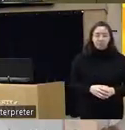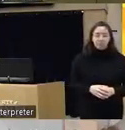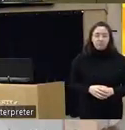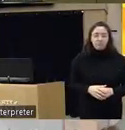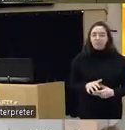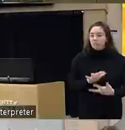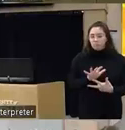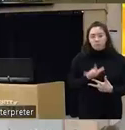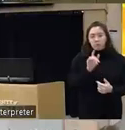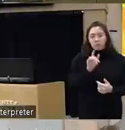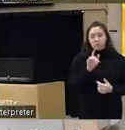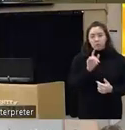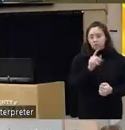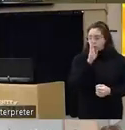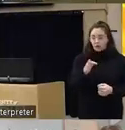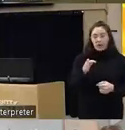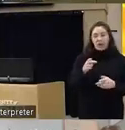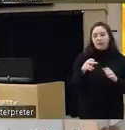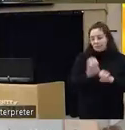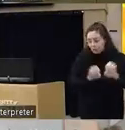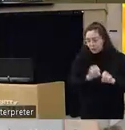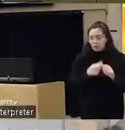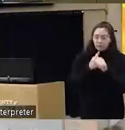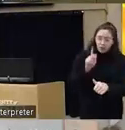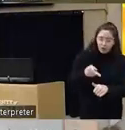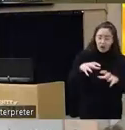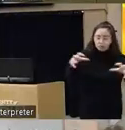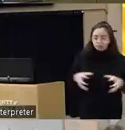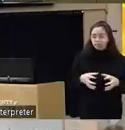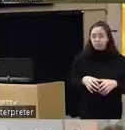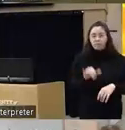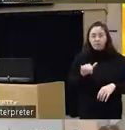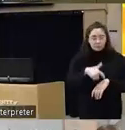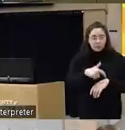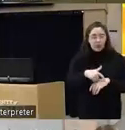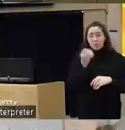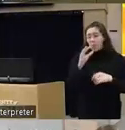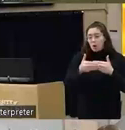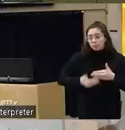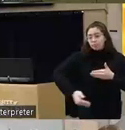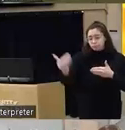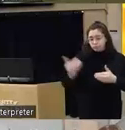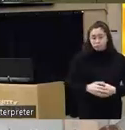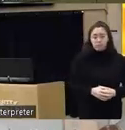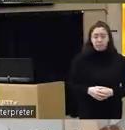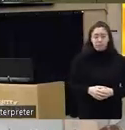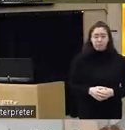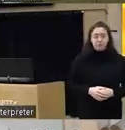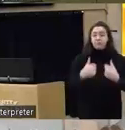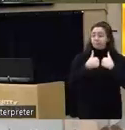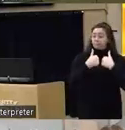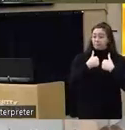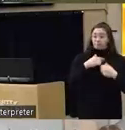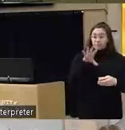they do direct evaluation and follow up for a period of time, or that can be indefinitely. I was a co-located